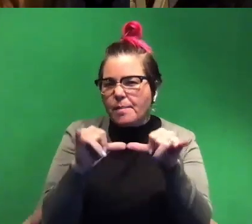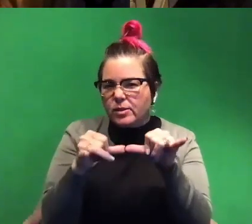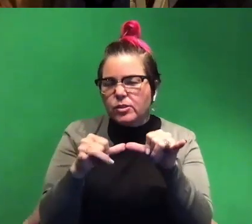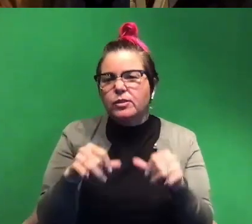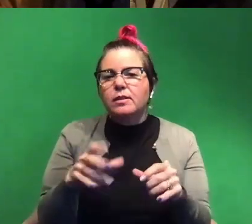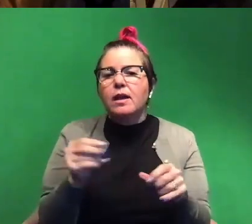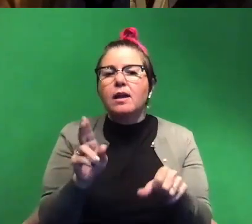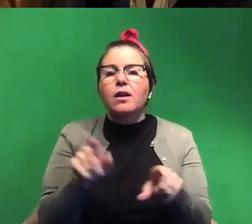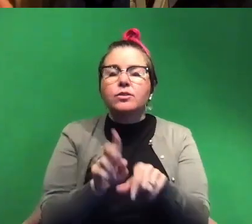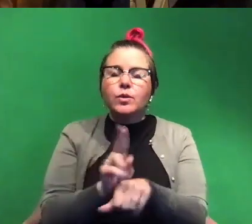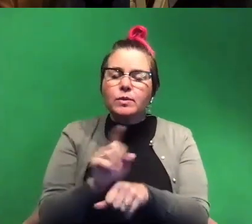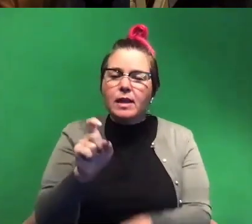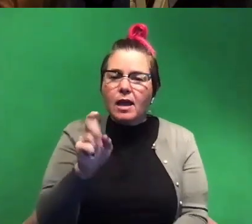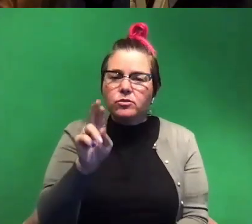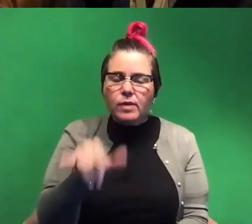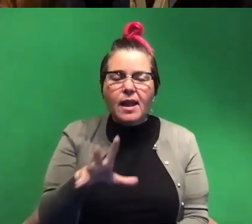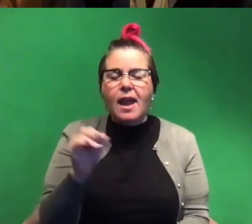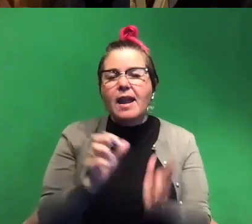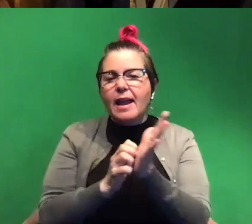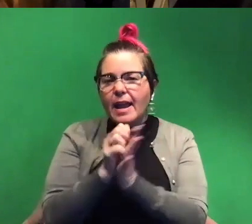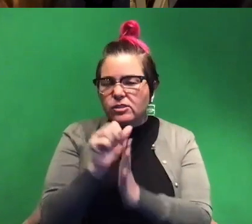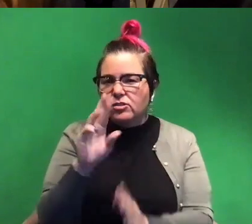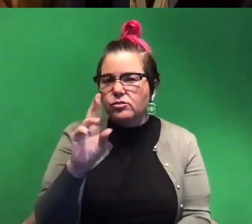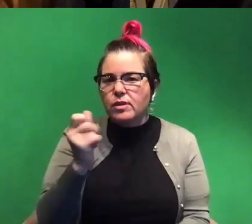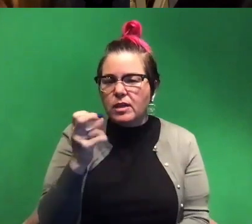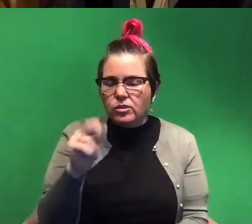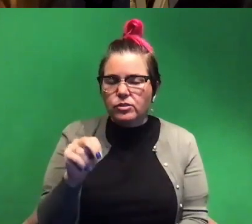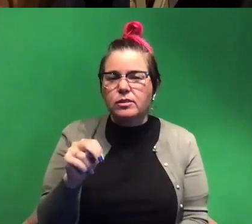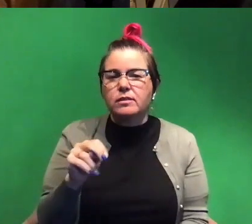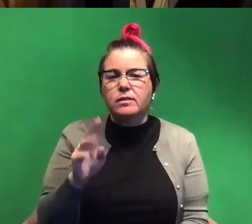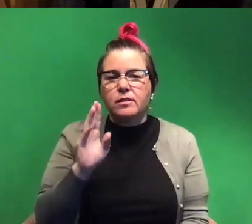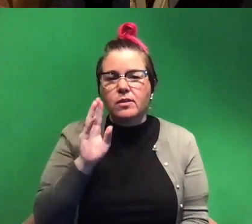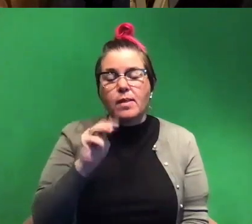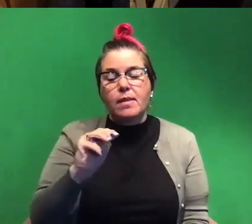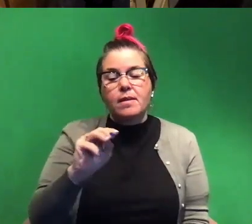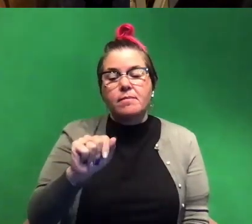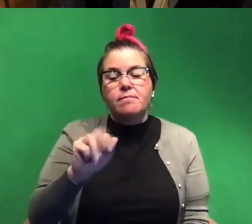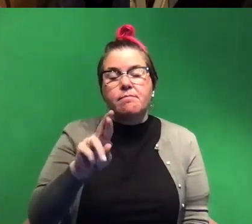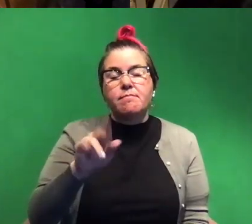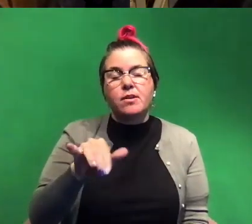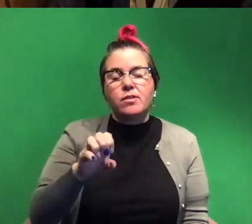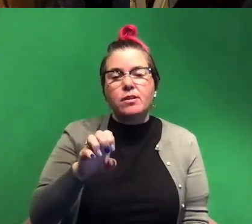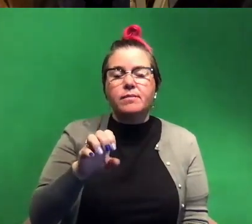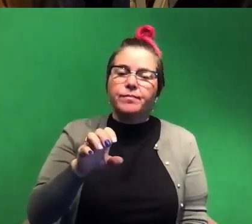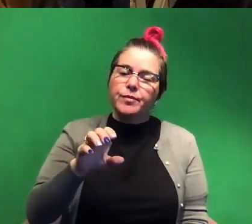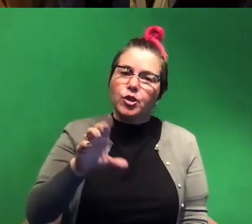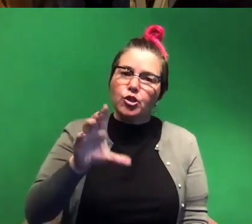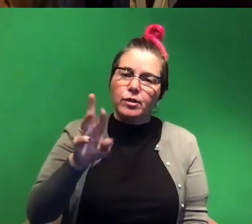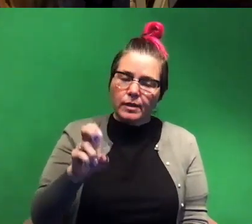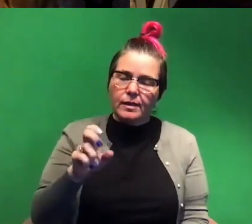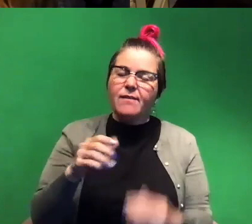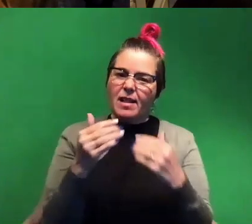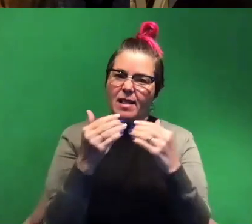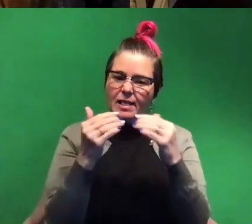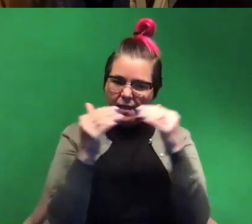like x-rays and cancer radiation. There's, I think, as you know, with Mary Curie, there's a level of radiation we're comfortable exposing people